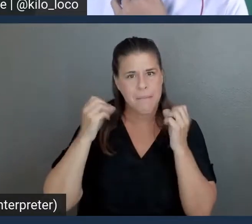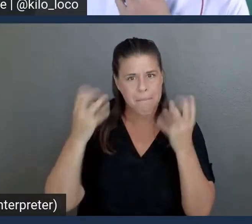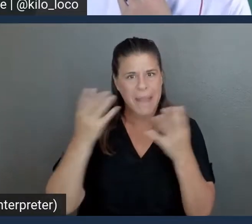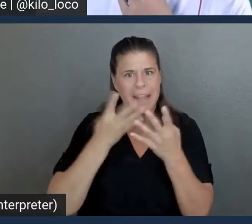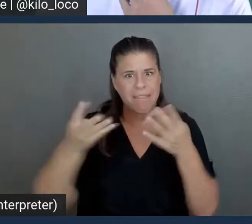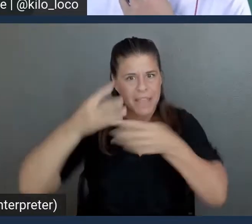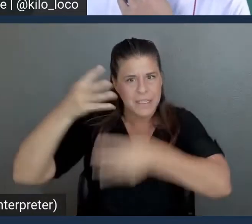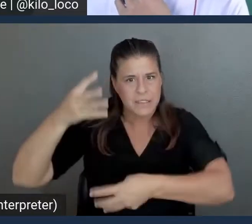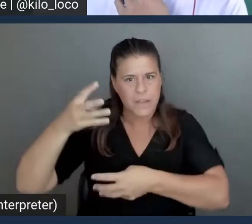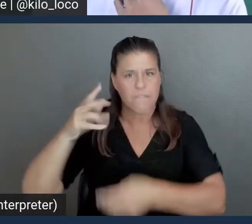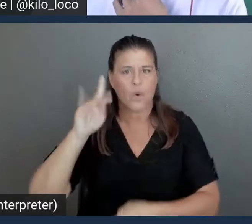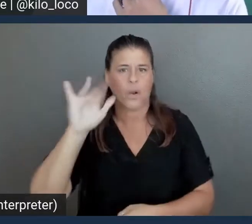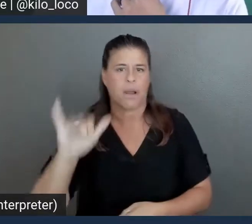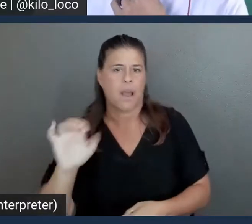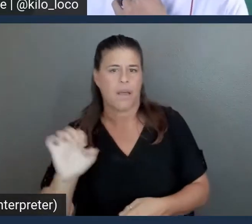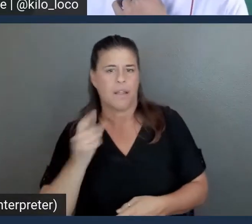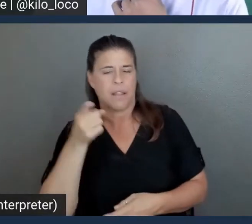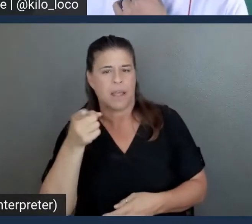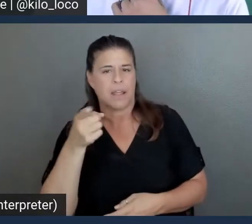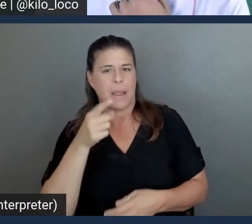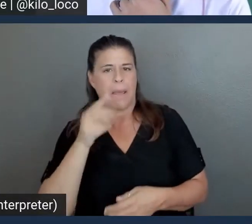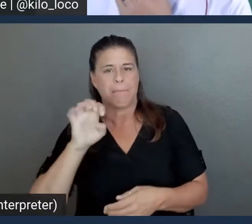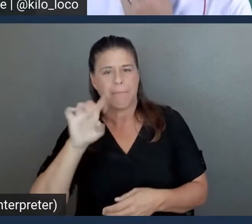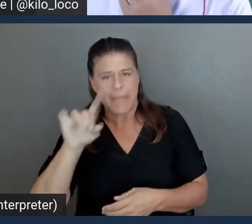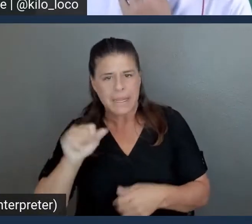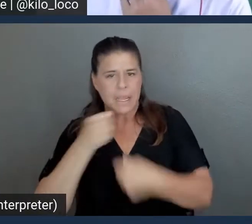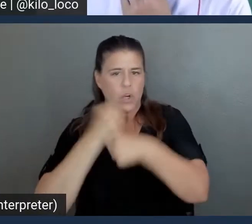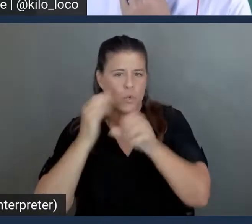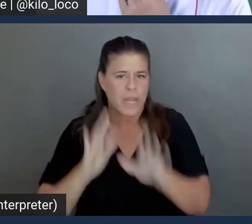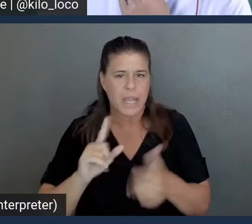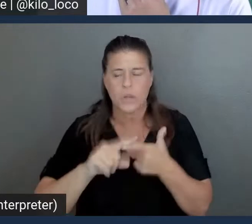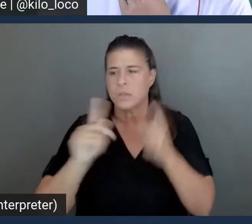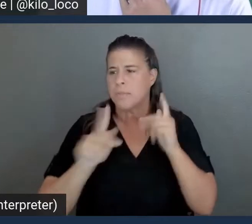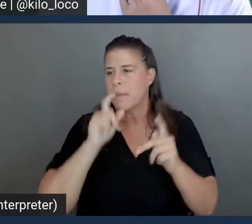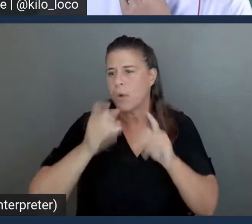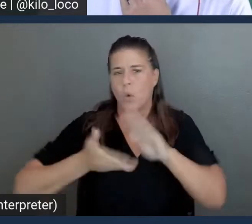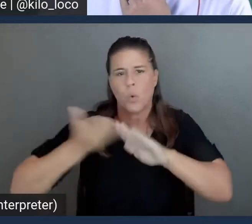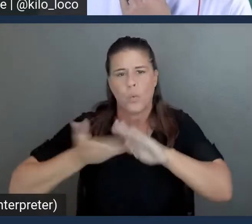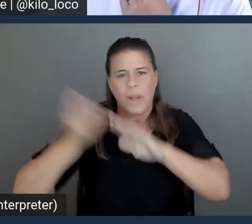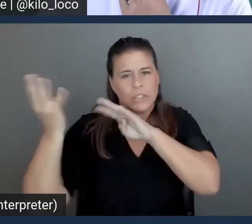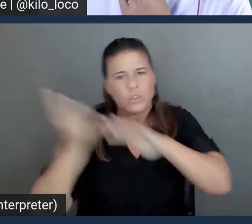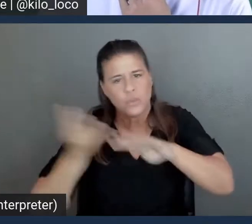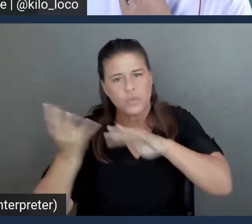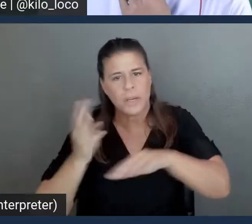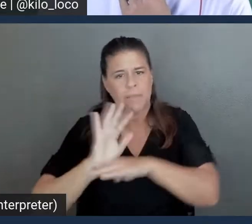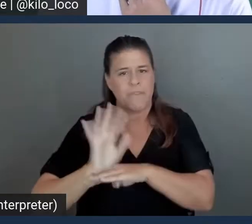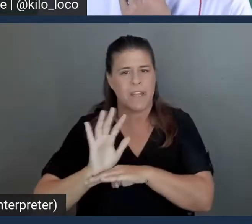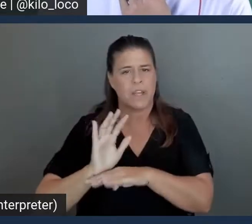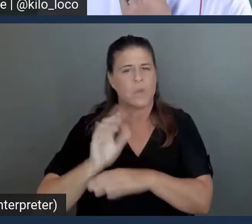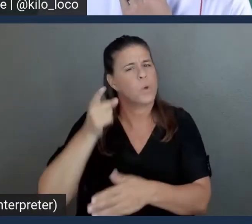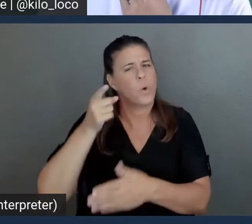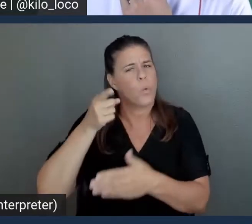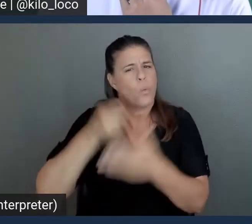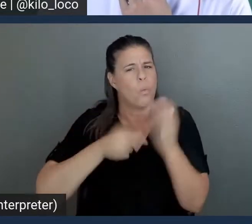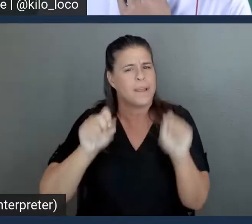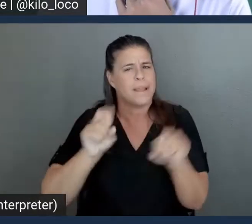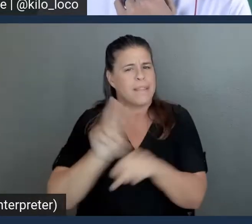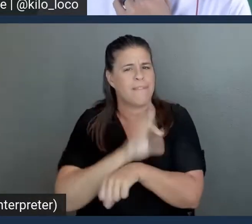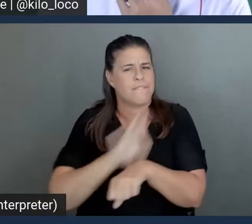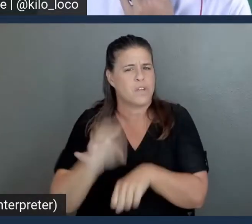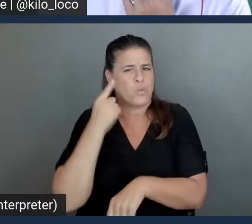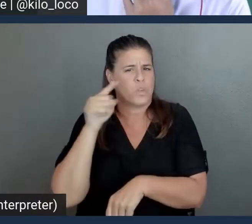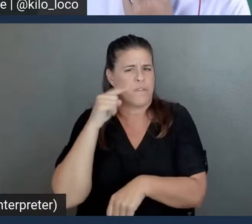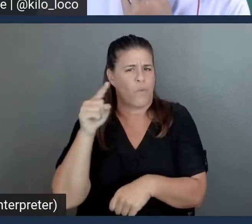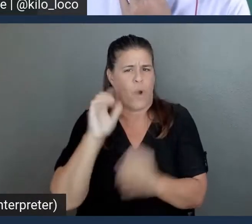like Kyle here, media creators, people who run platforms that stream videos, what can this feature do? What does